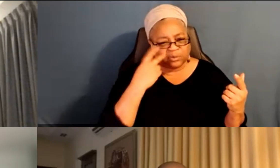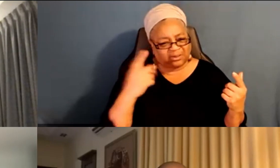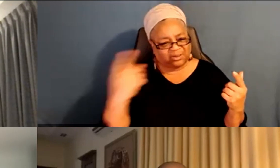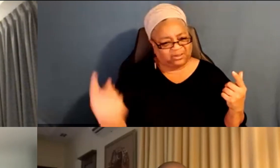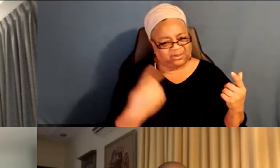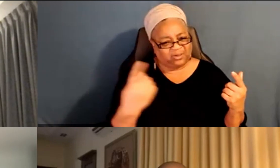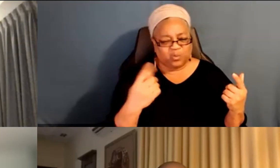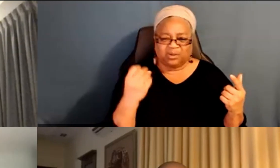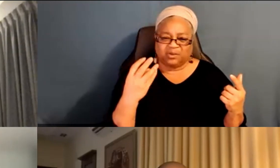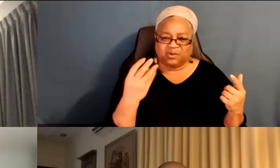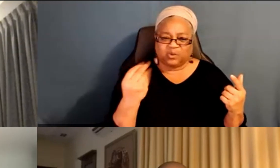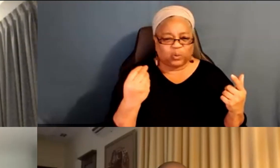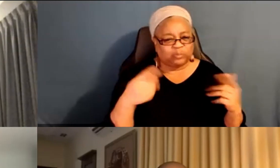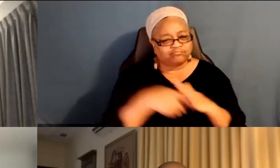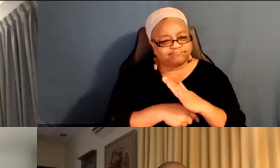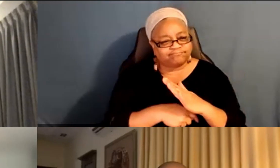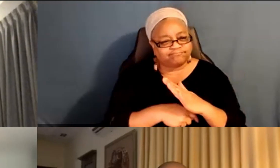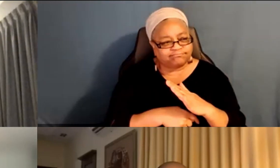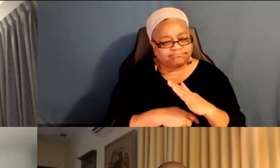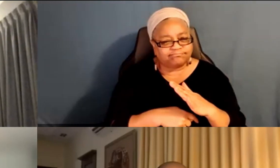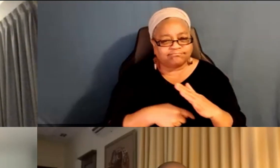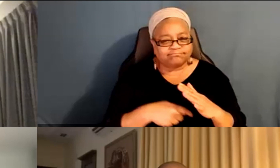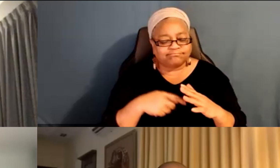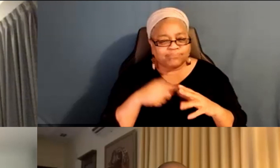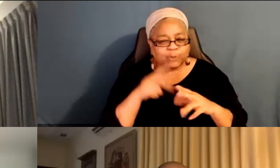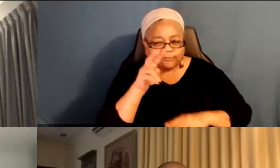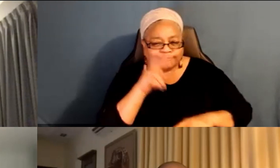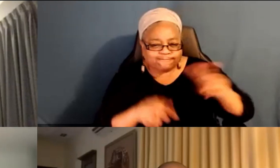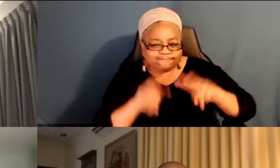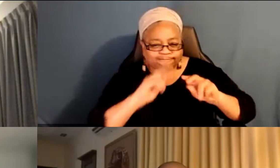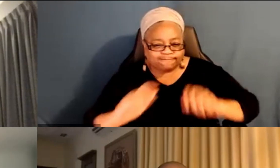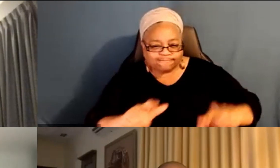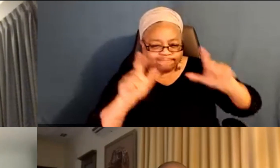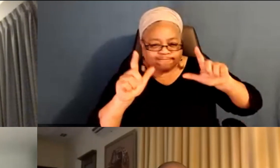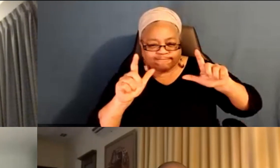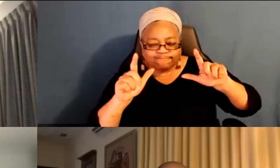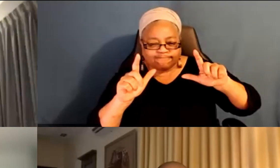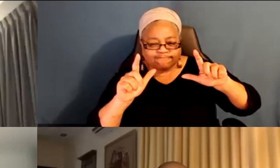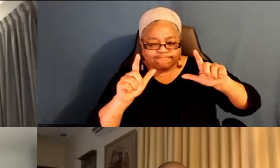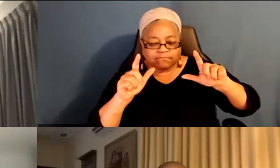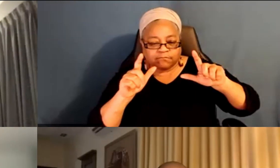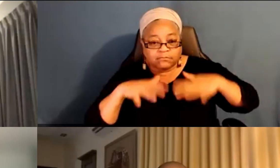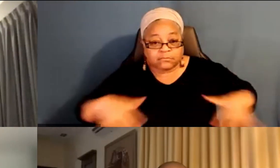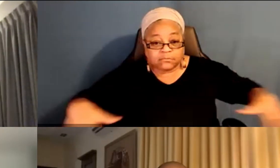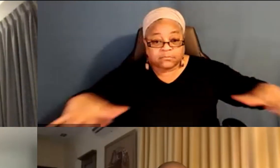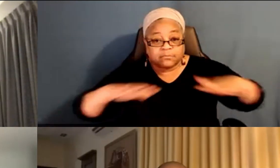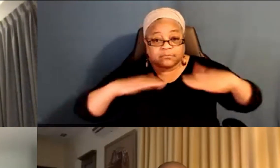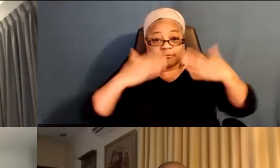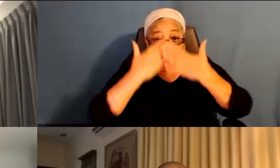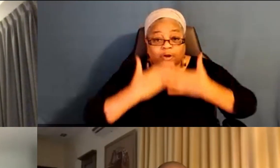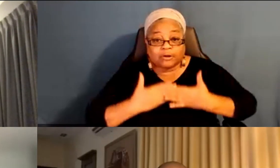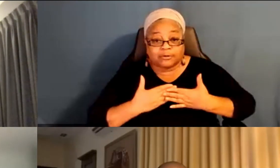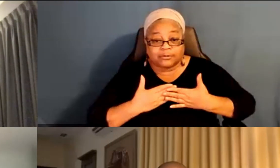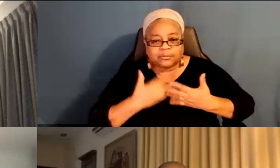someone so intensely looking at a screen in a darkened space